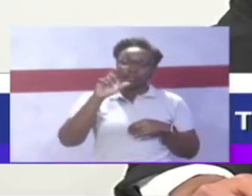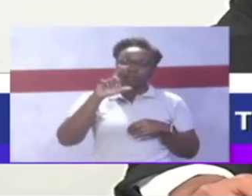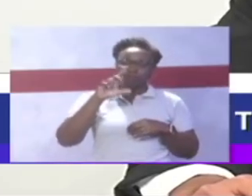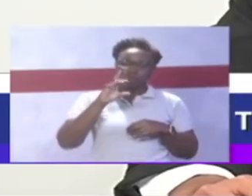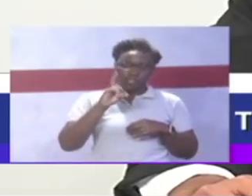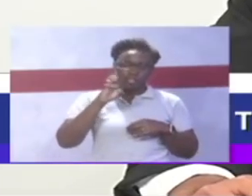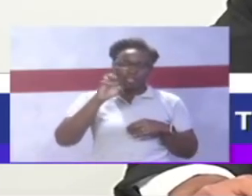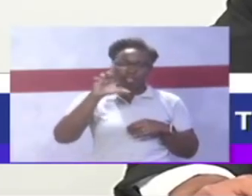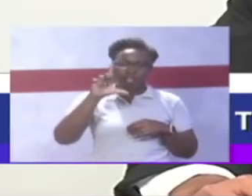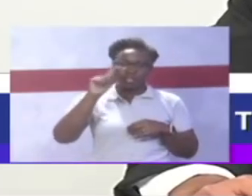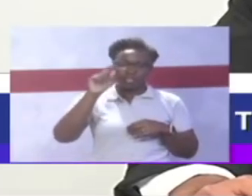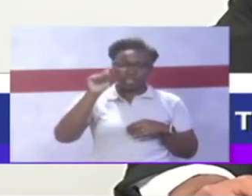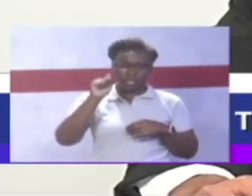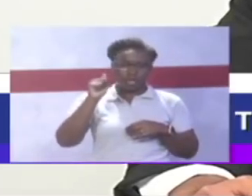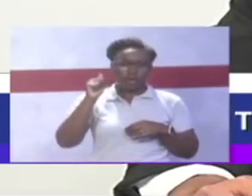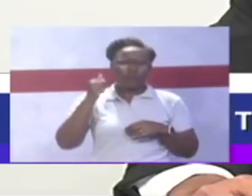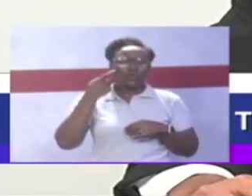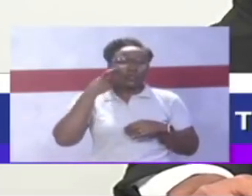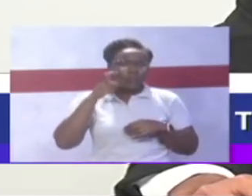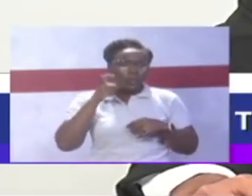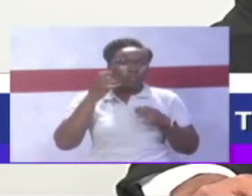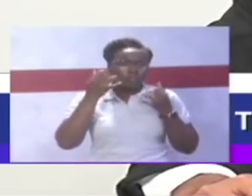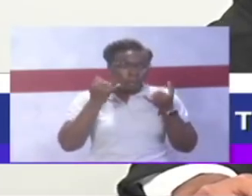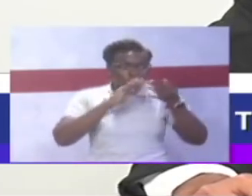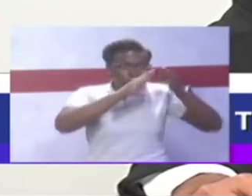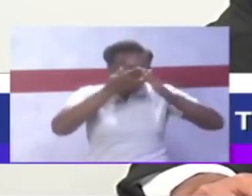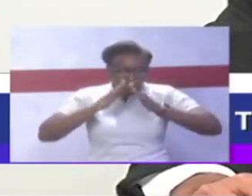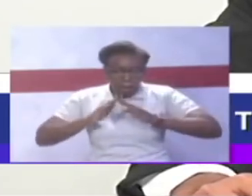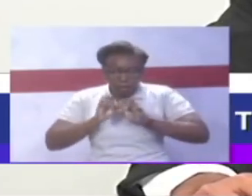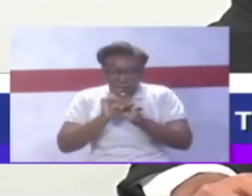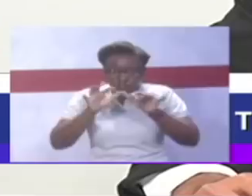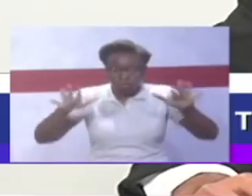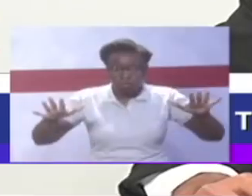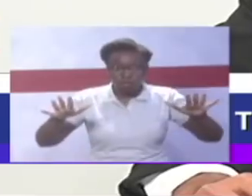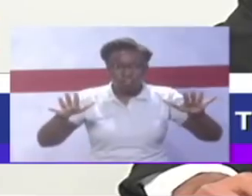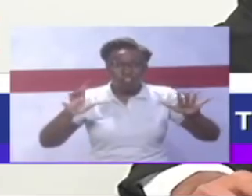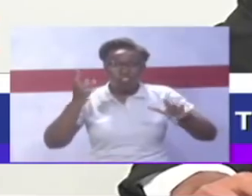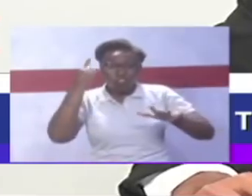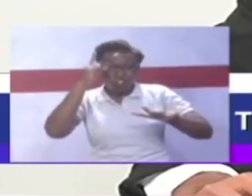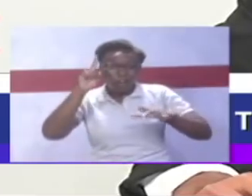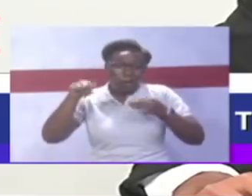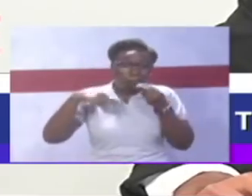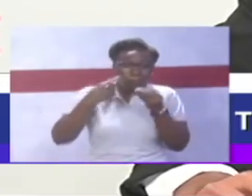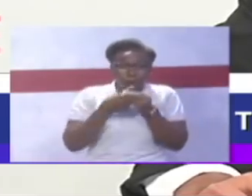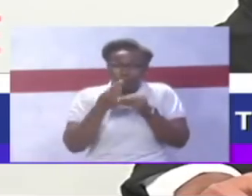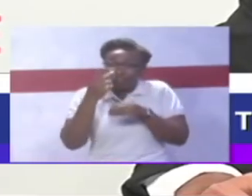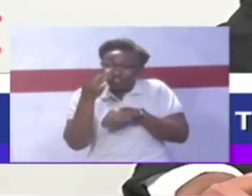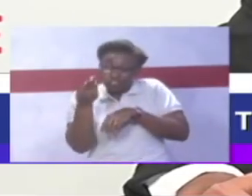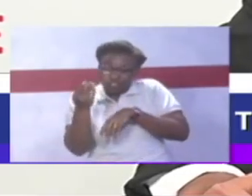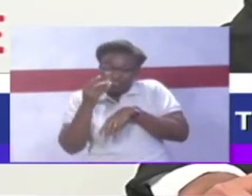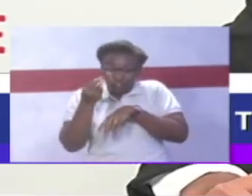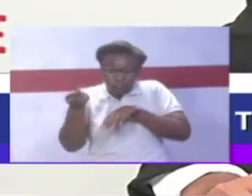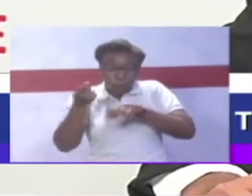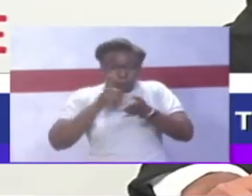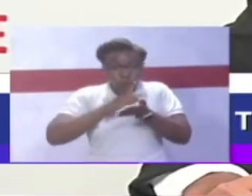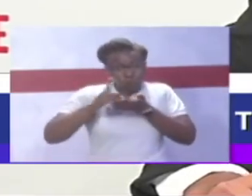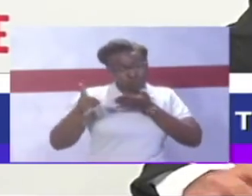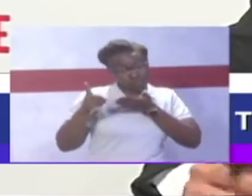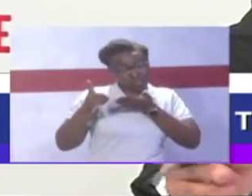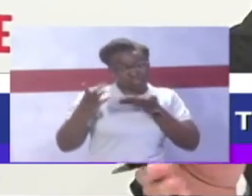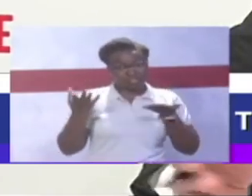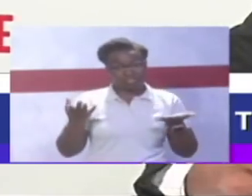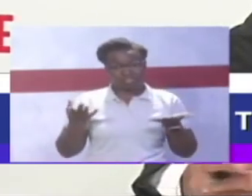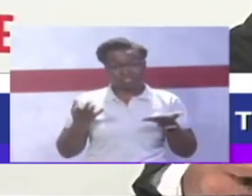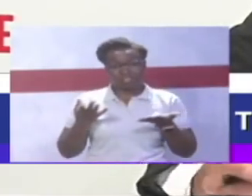so, seems to be community spread for quite a couple of weeks, if not a little bit longer already. Our travel protocols